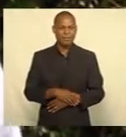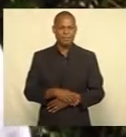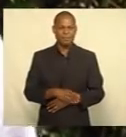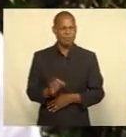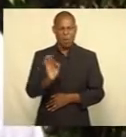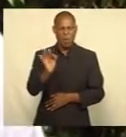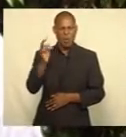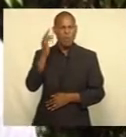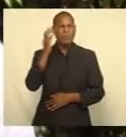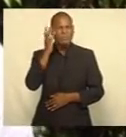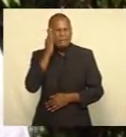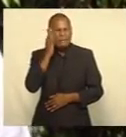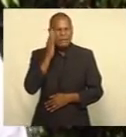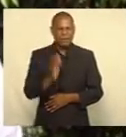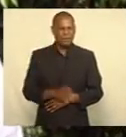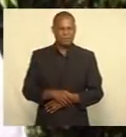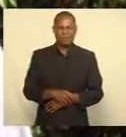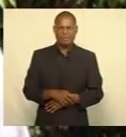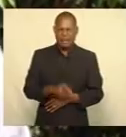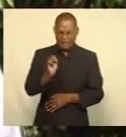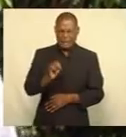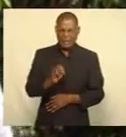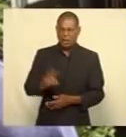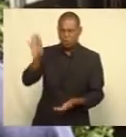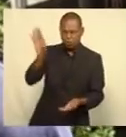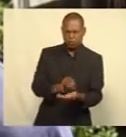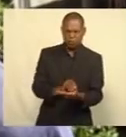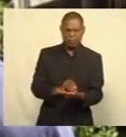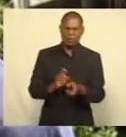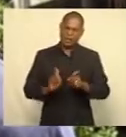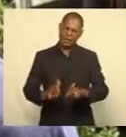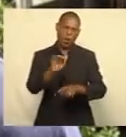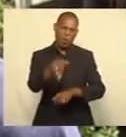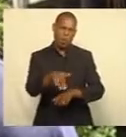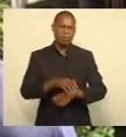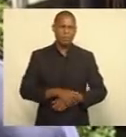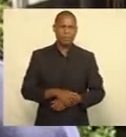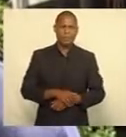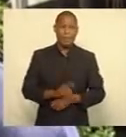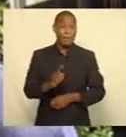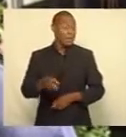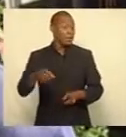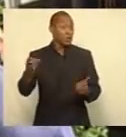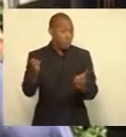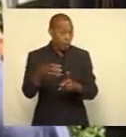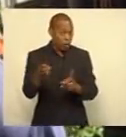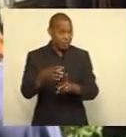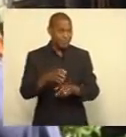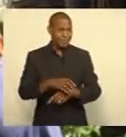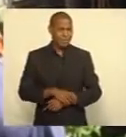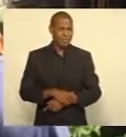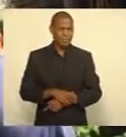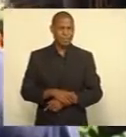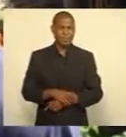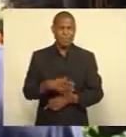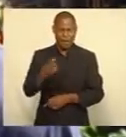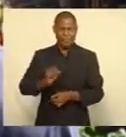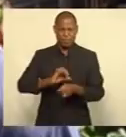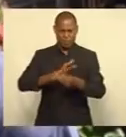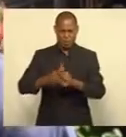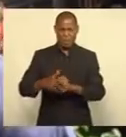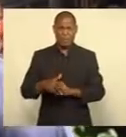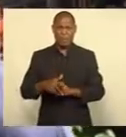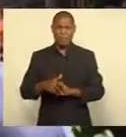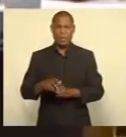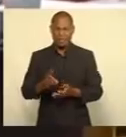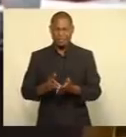for me to download it. I'm always staying at home. It's important because if anyone is around me have COVID, because I'm